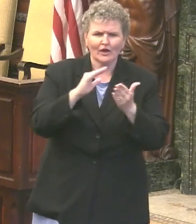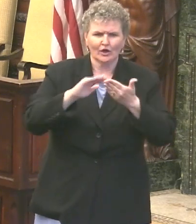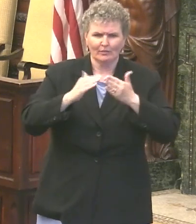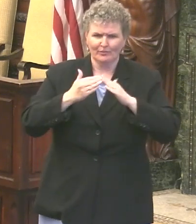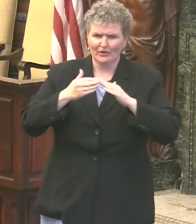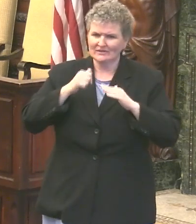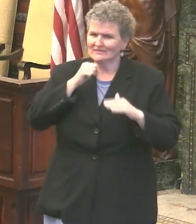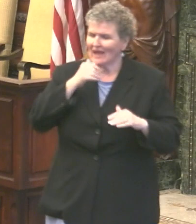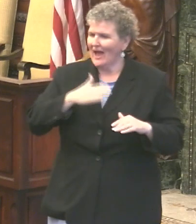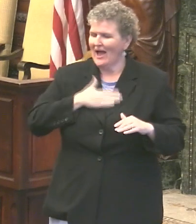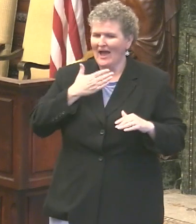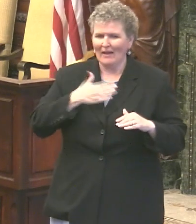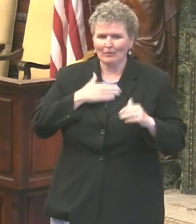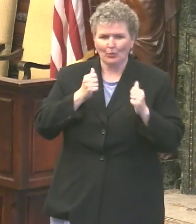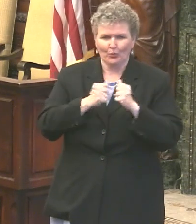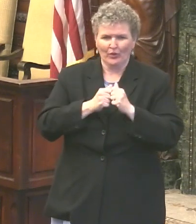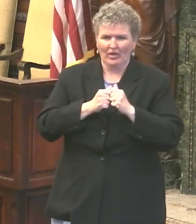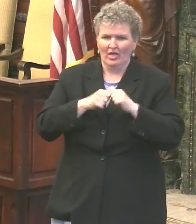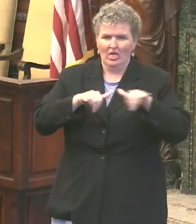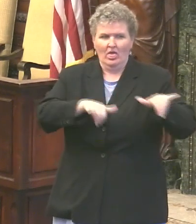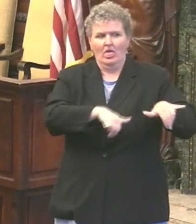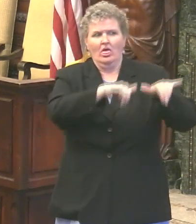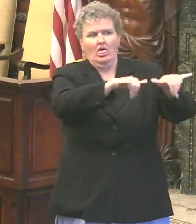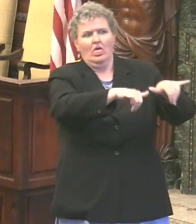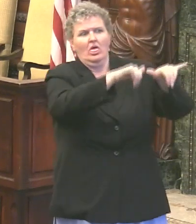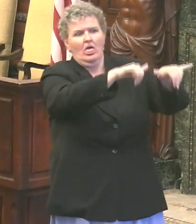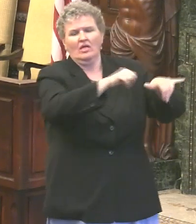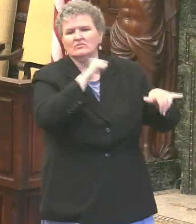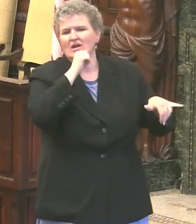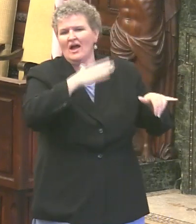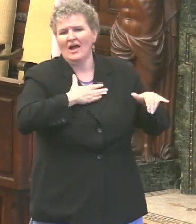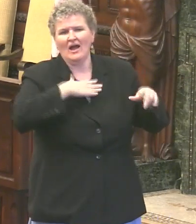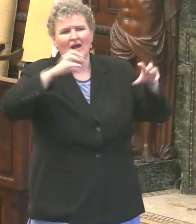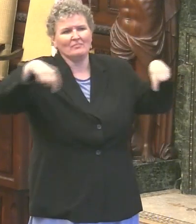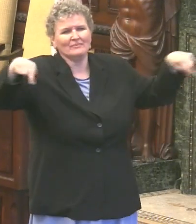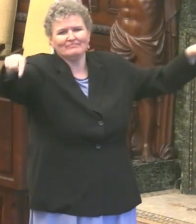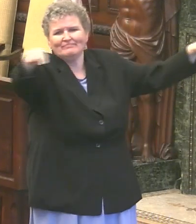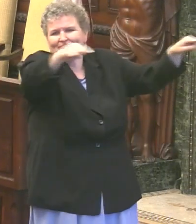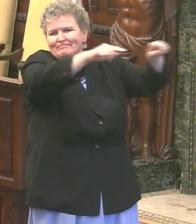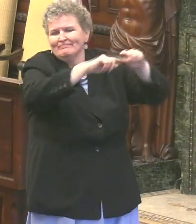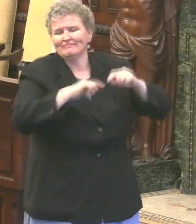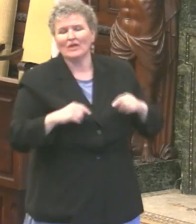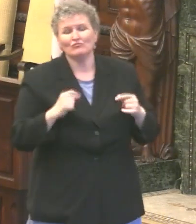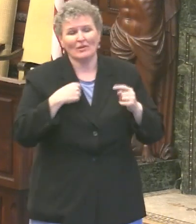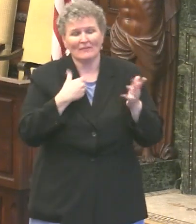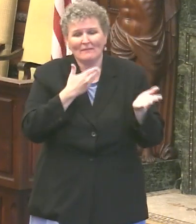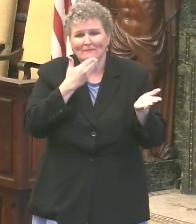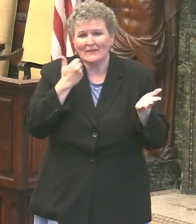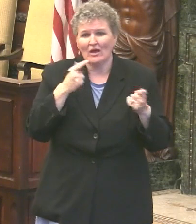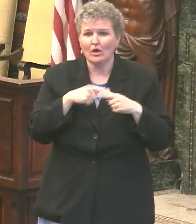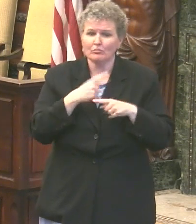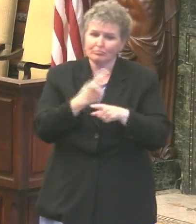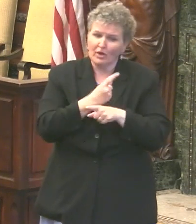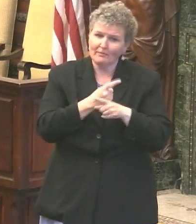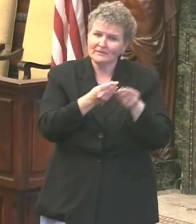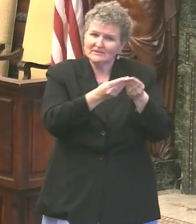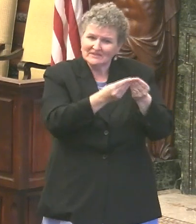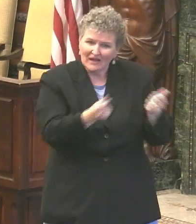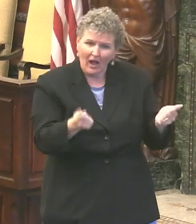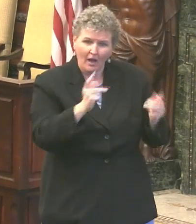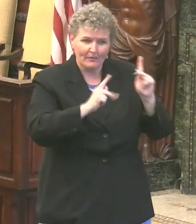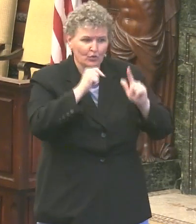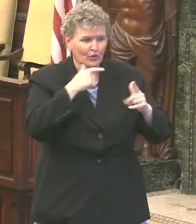lives around there. We're doing our best to contain that and to work through an amicable resolution that makes people's lives